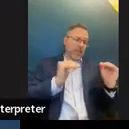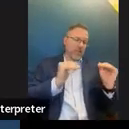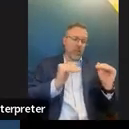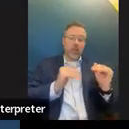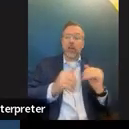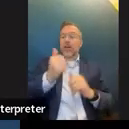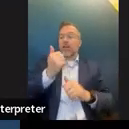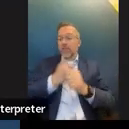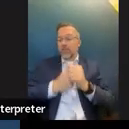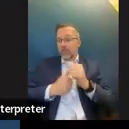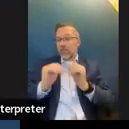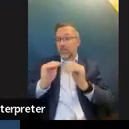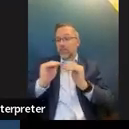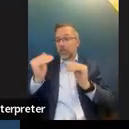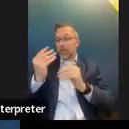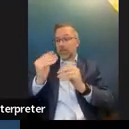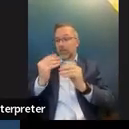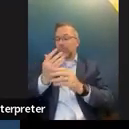the two-way street.